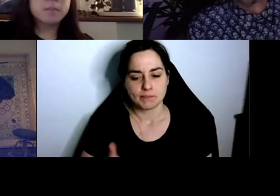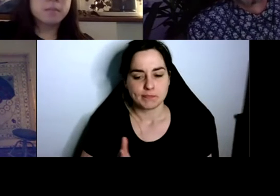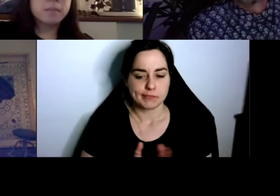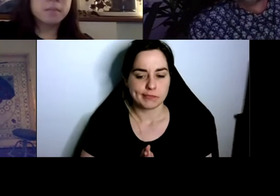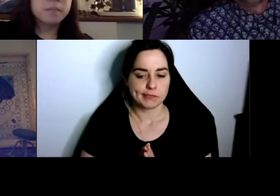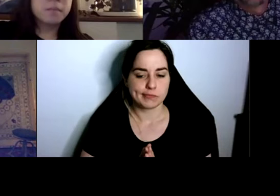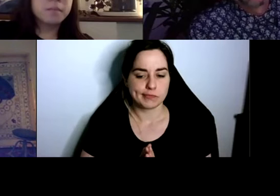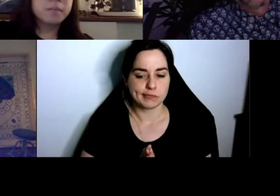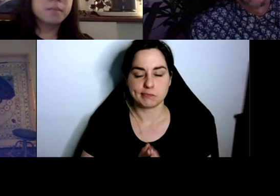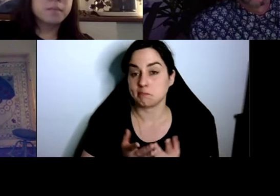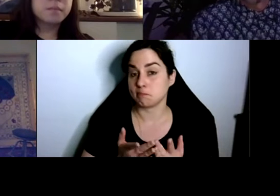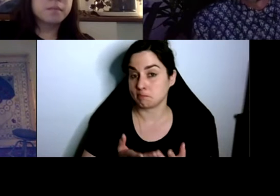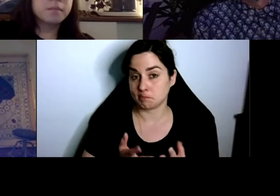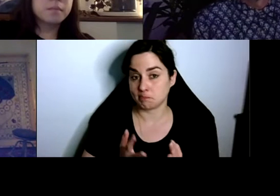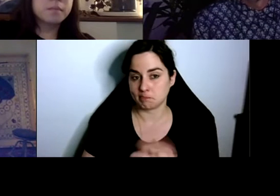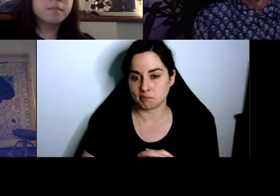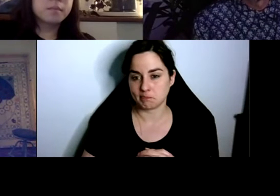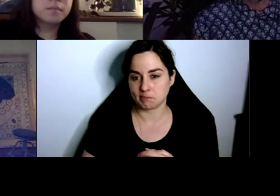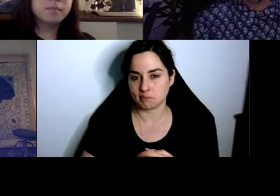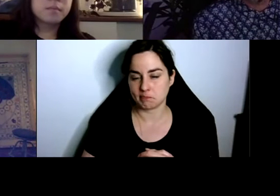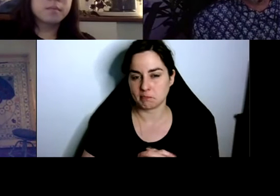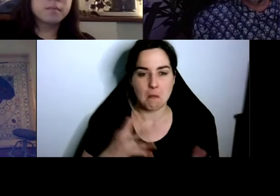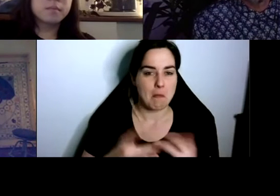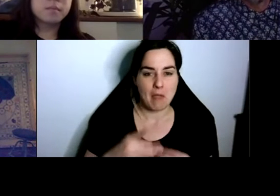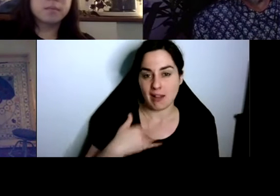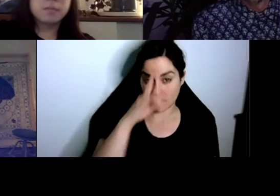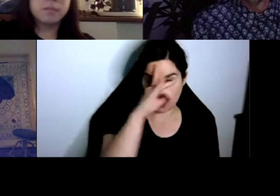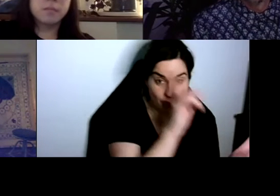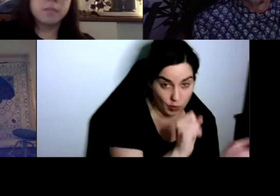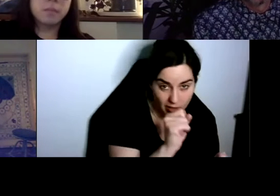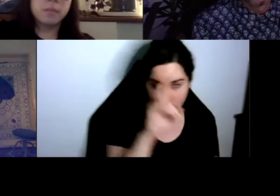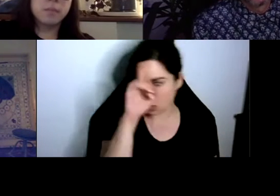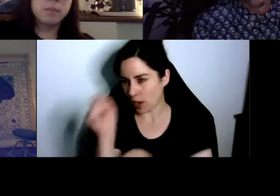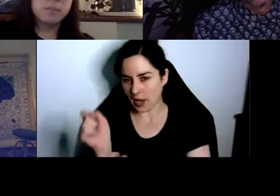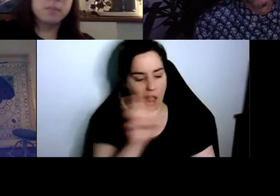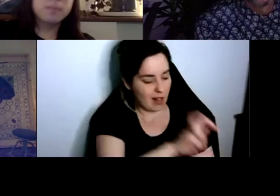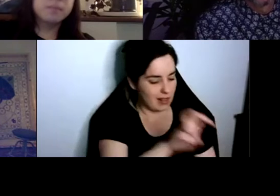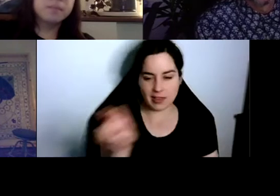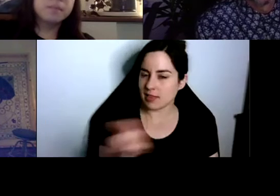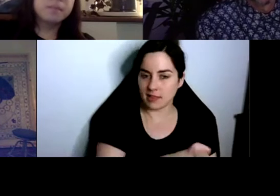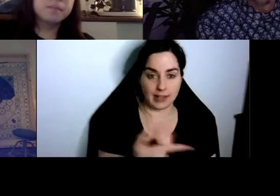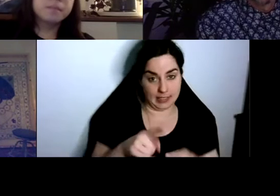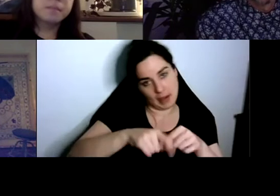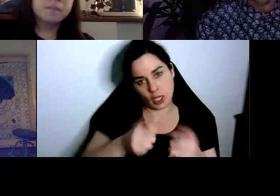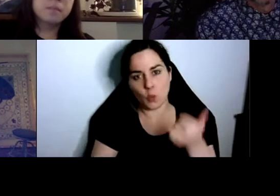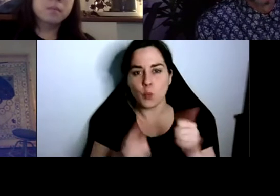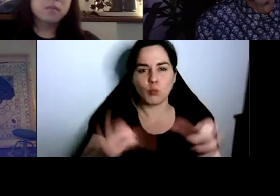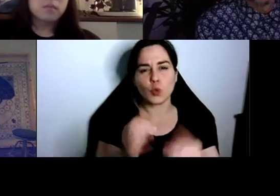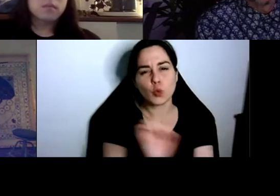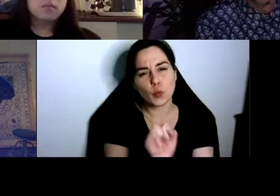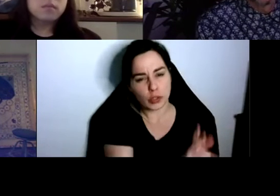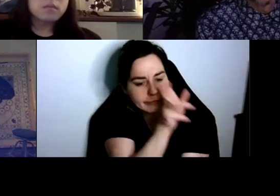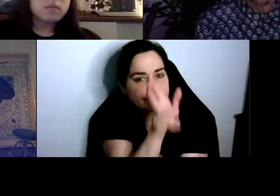you must have jumped from strategy to strategy, being involved with different groups. Are there any